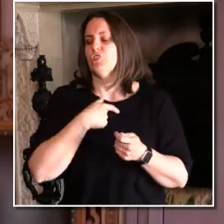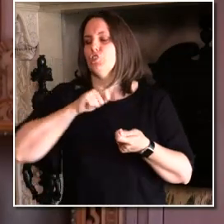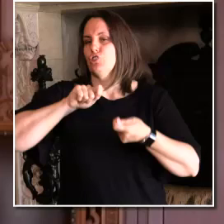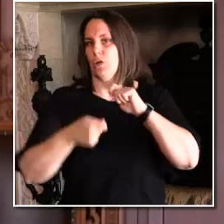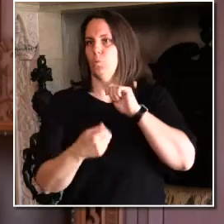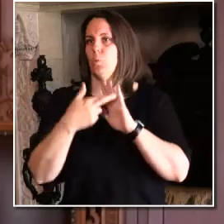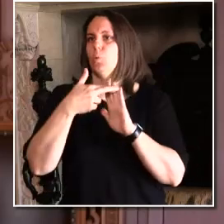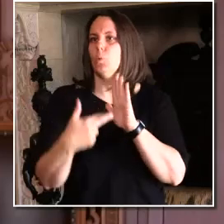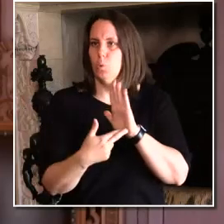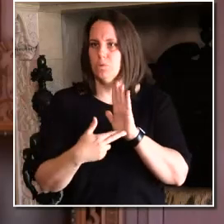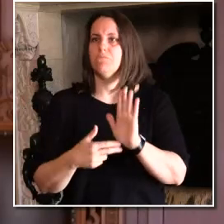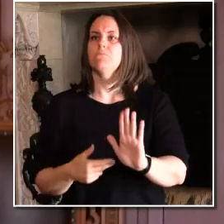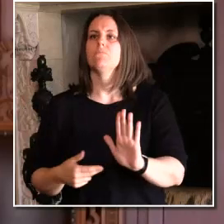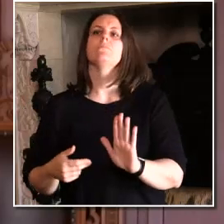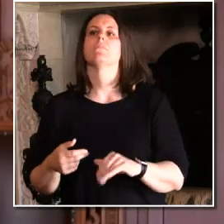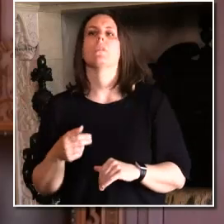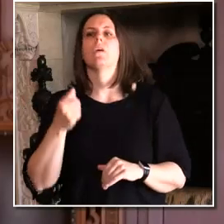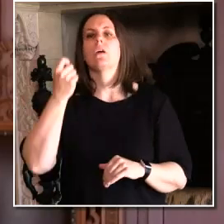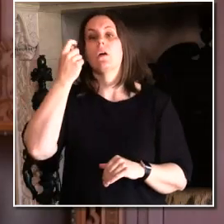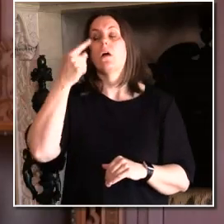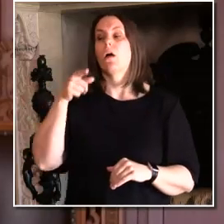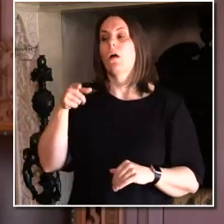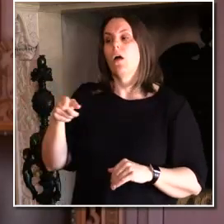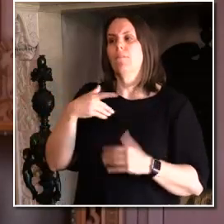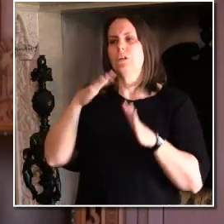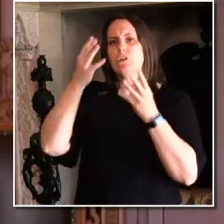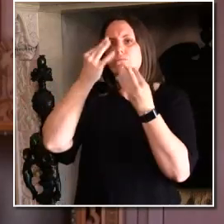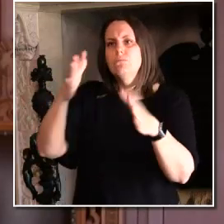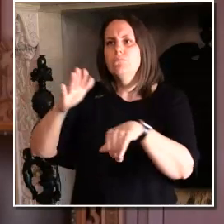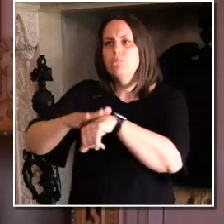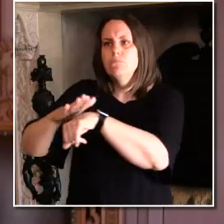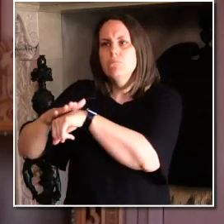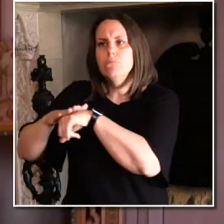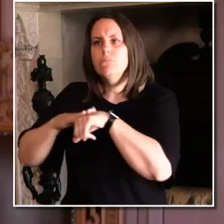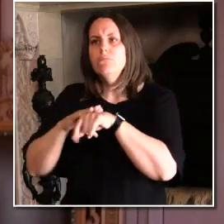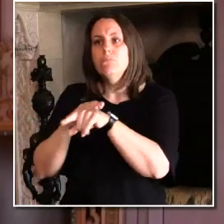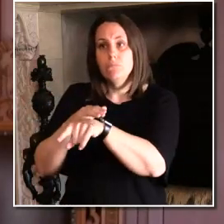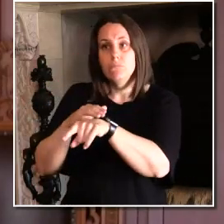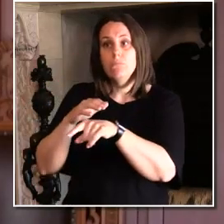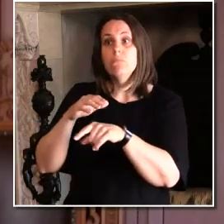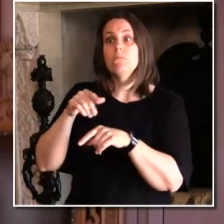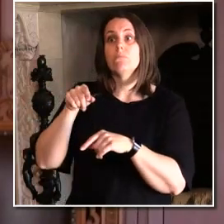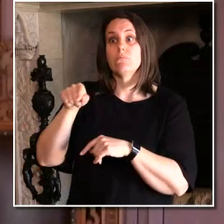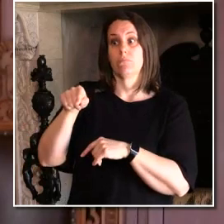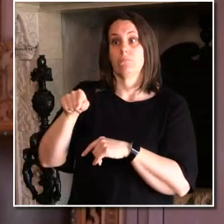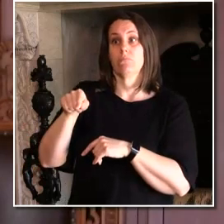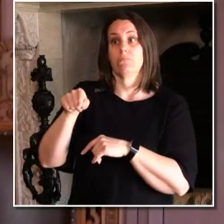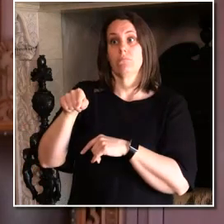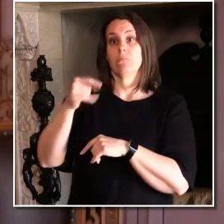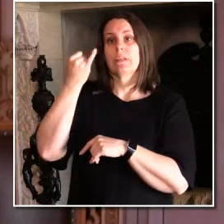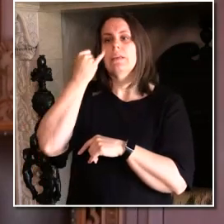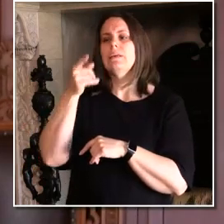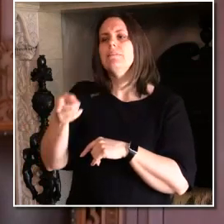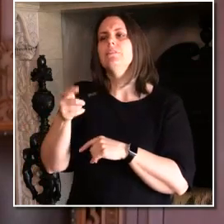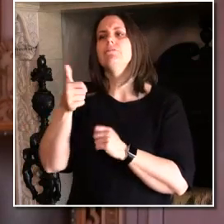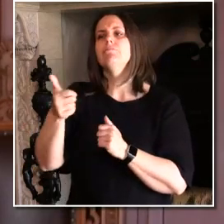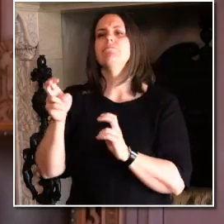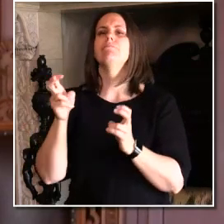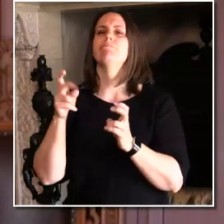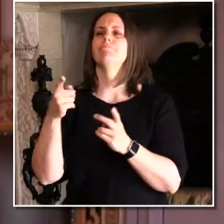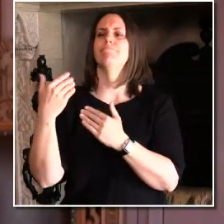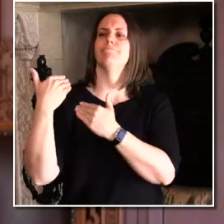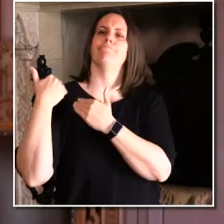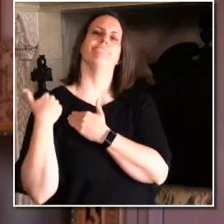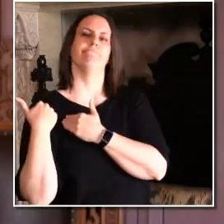if you fall into that being the resident's representative, then yes, you should be notified. And is that, who notifies you? I believe